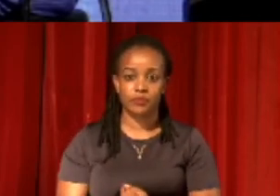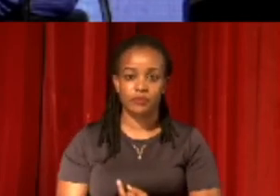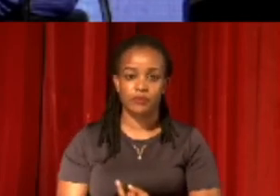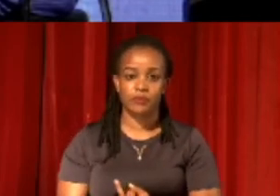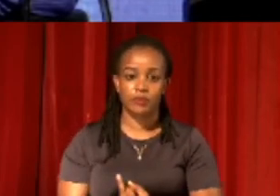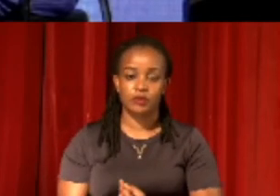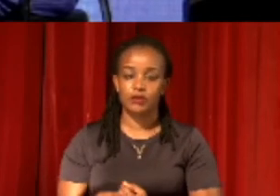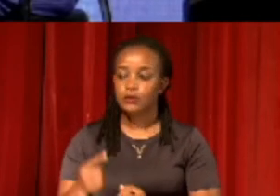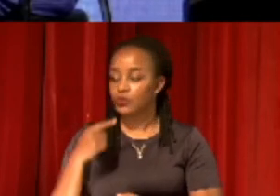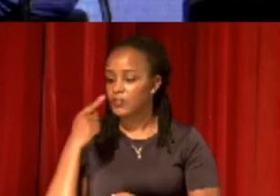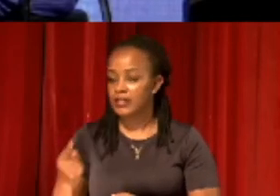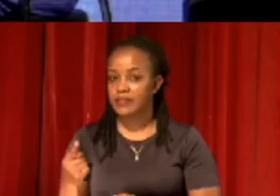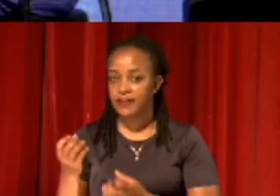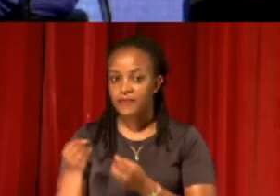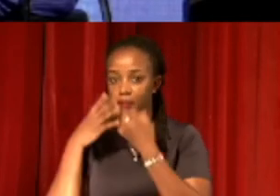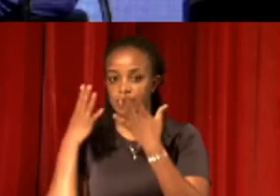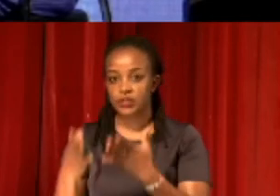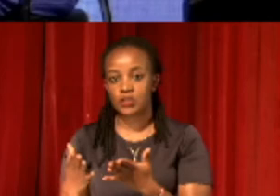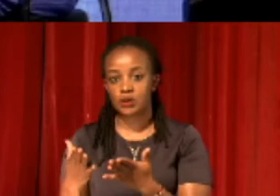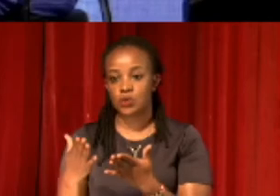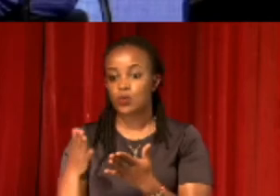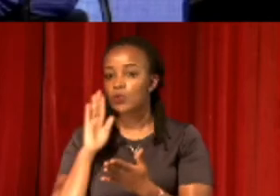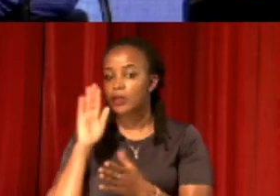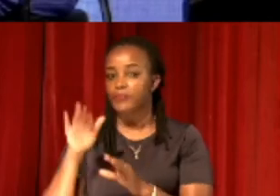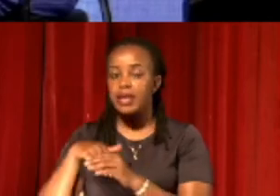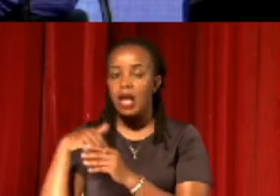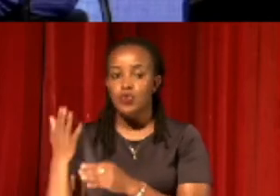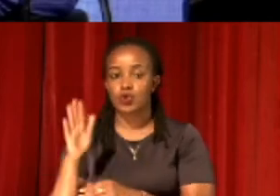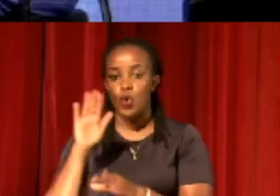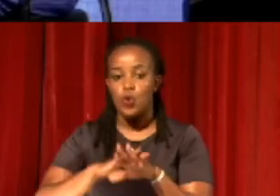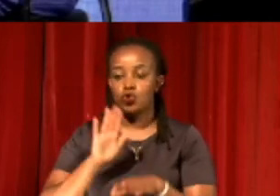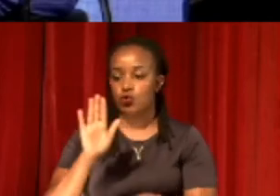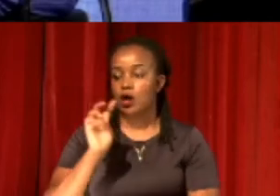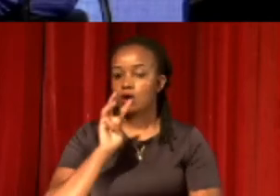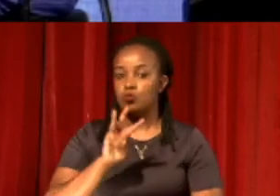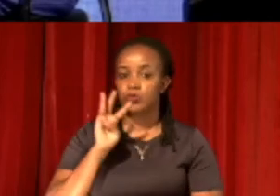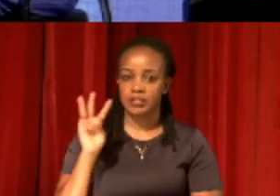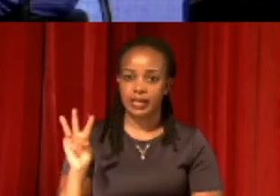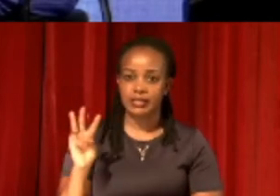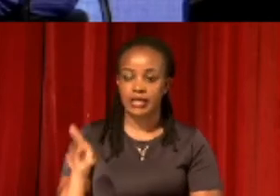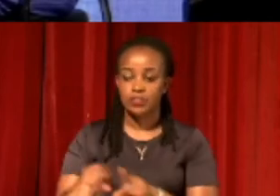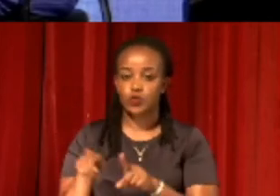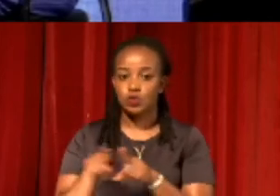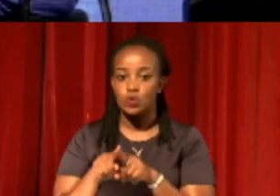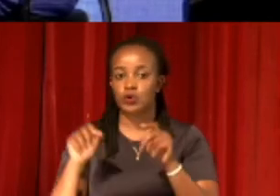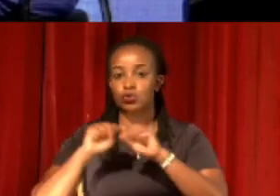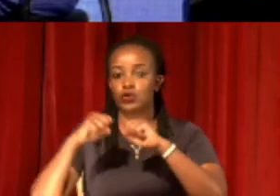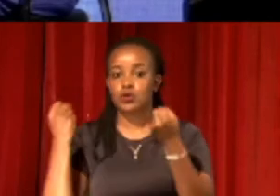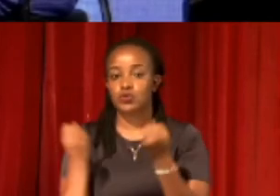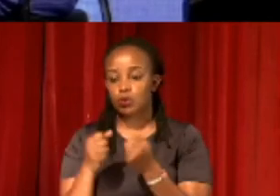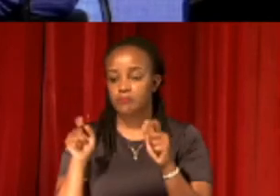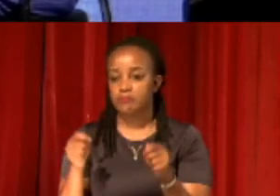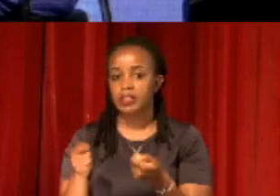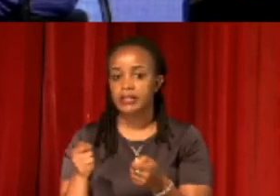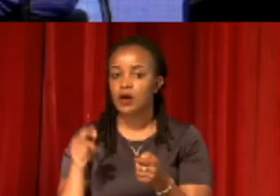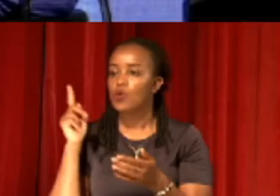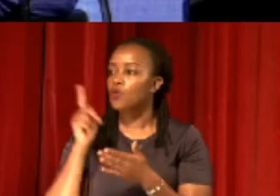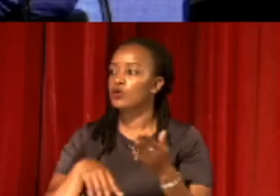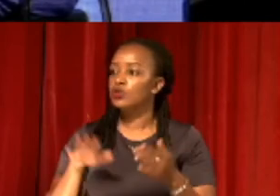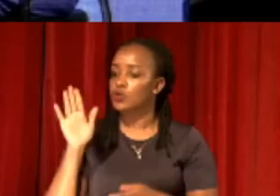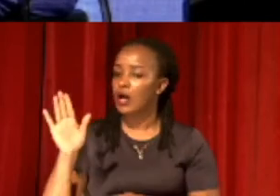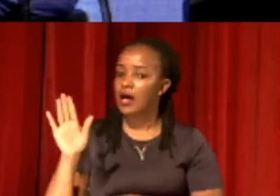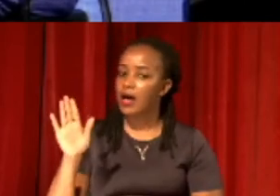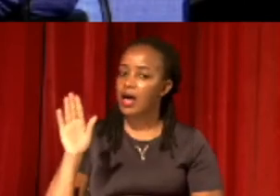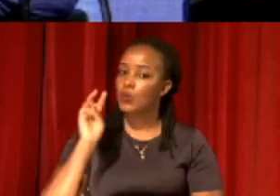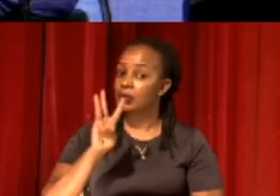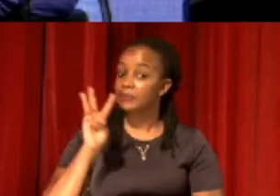you said this information will be out in the public. You said it will be on your website as well, and I'm sure your social media properties. What's your website? What's your social